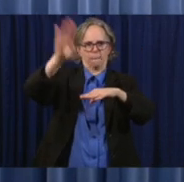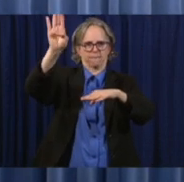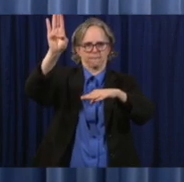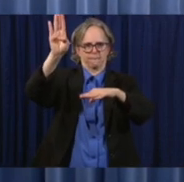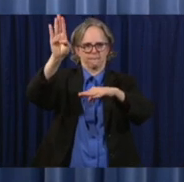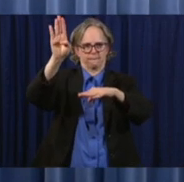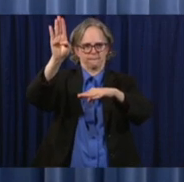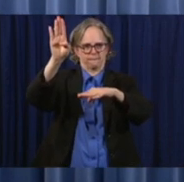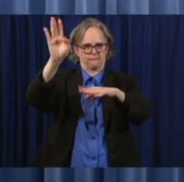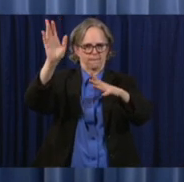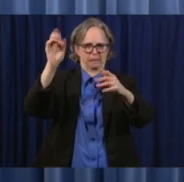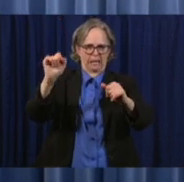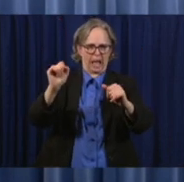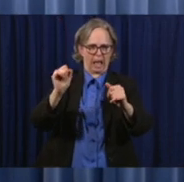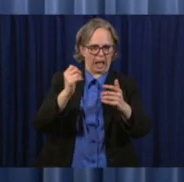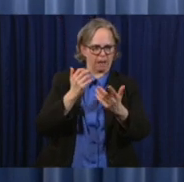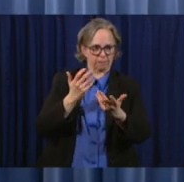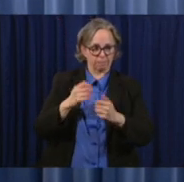Okay, great.